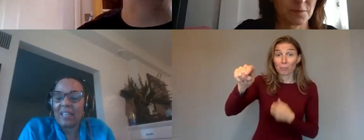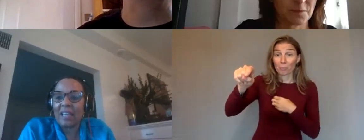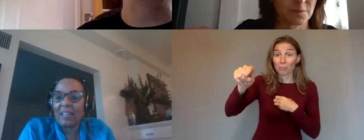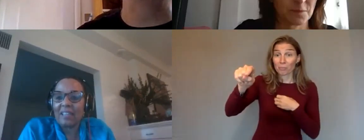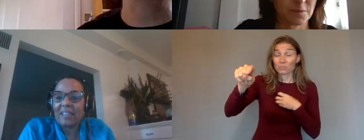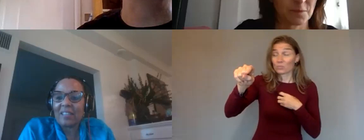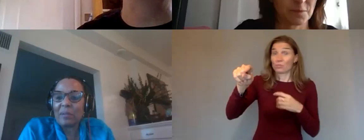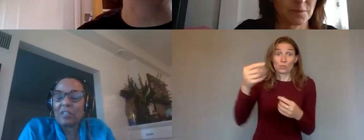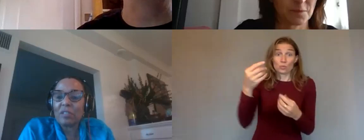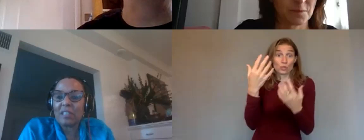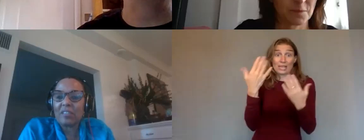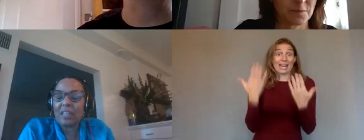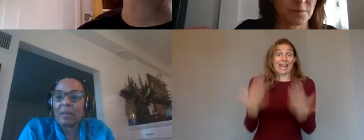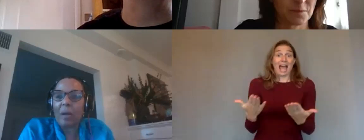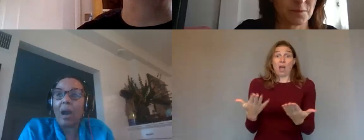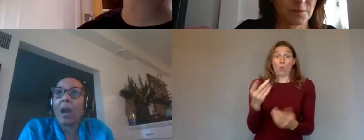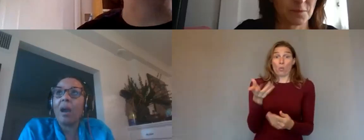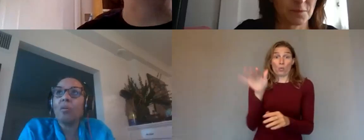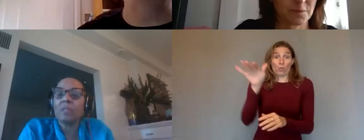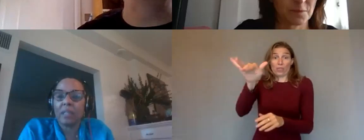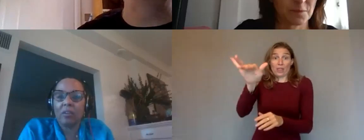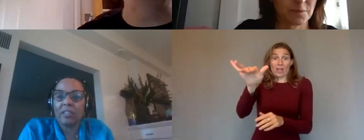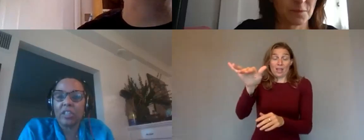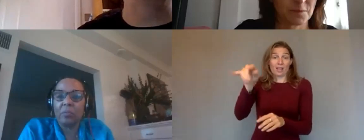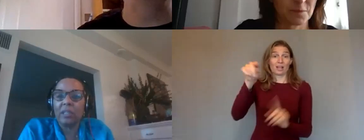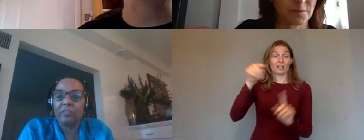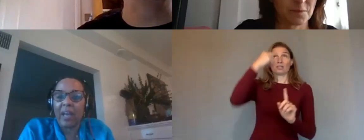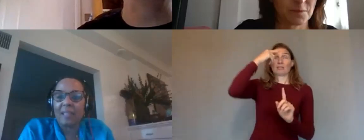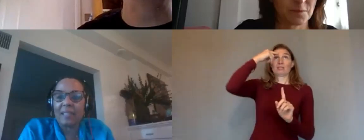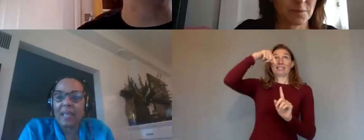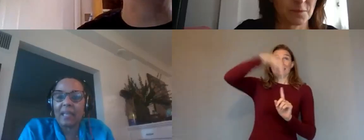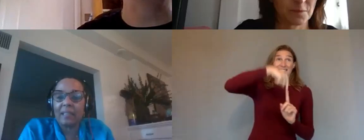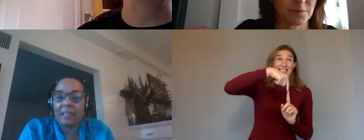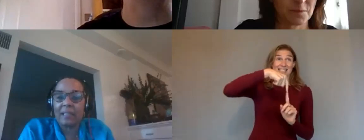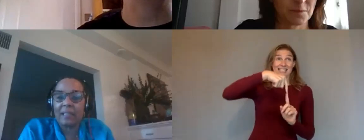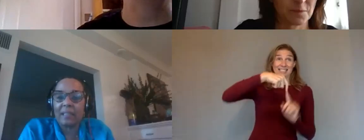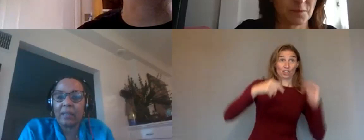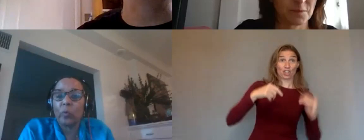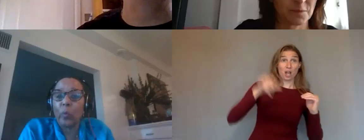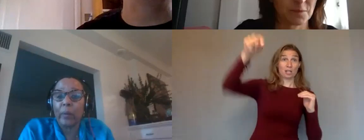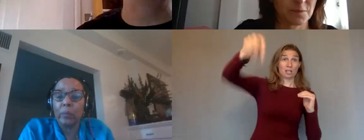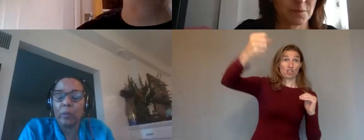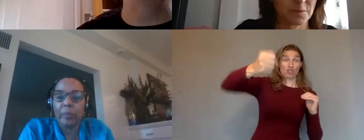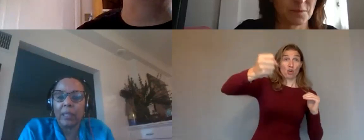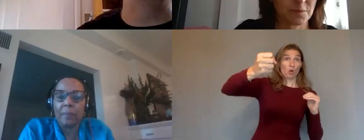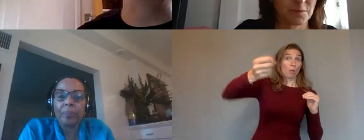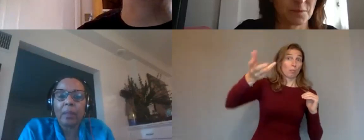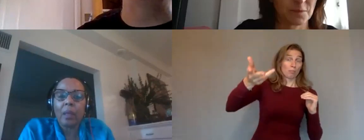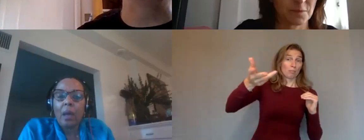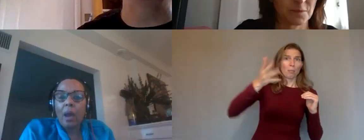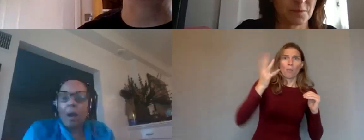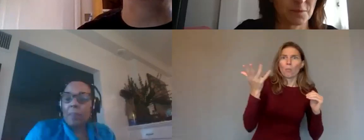adults today. So it's interesting to think about how technology will advance and where we will